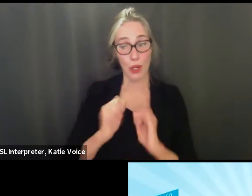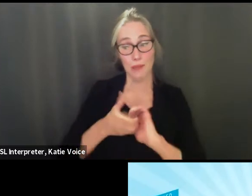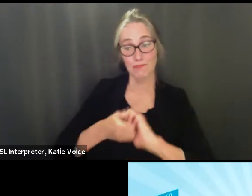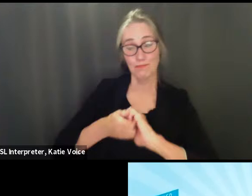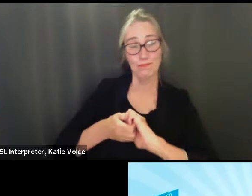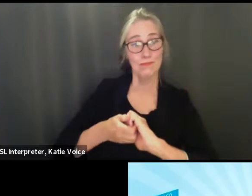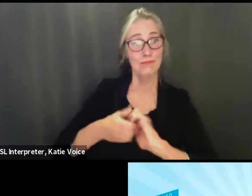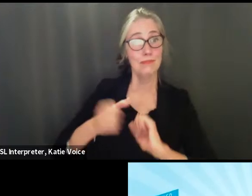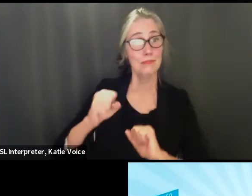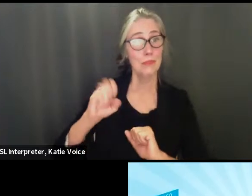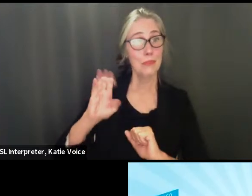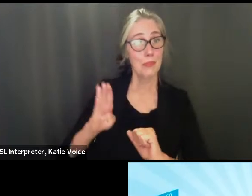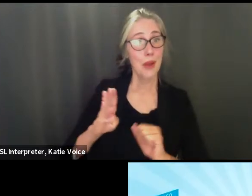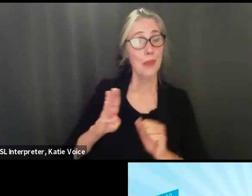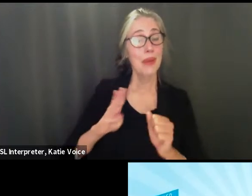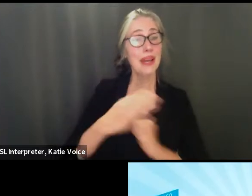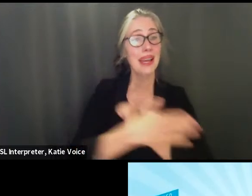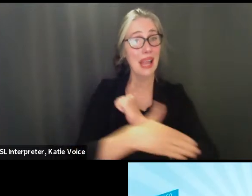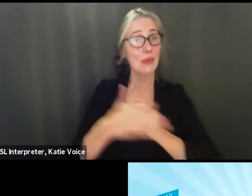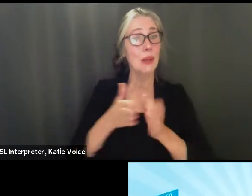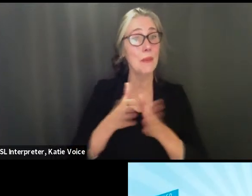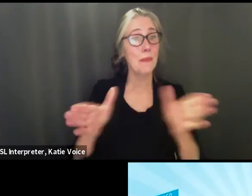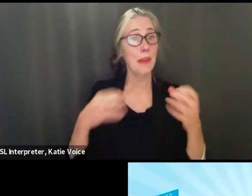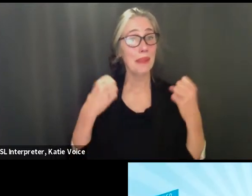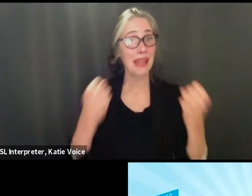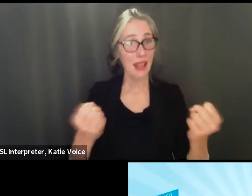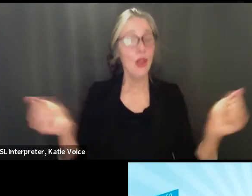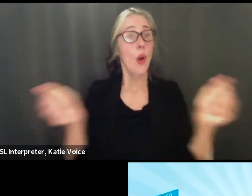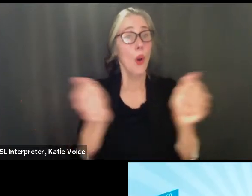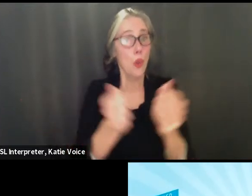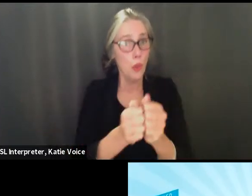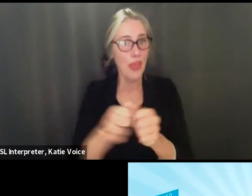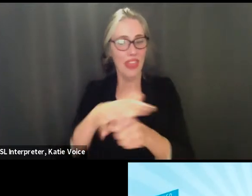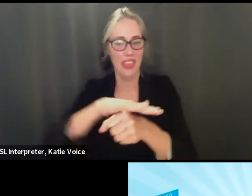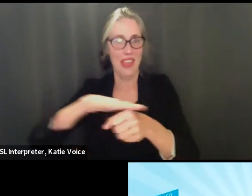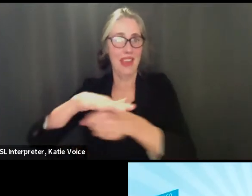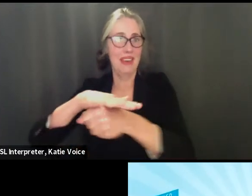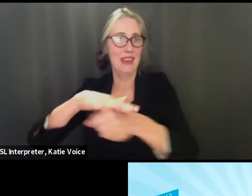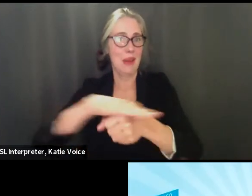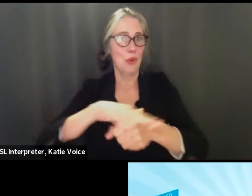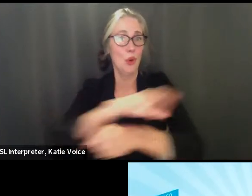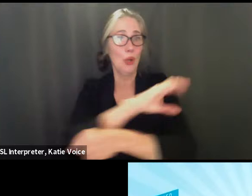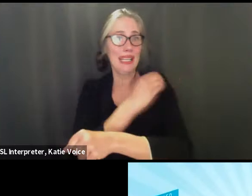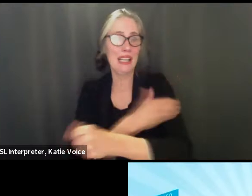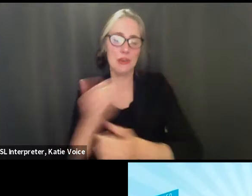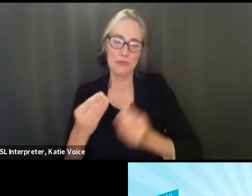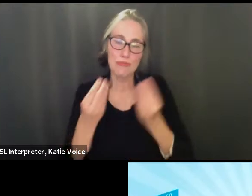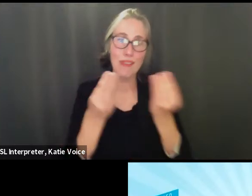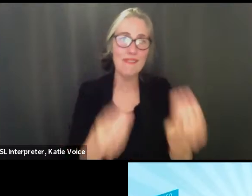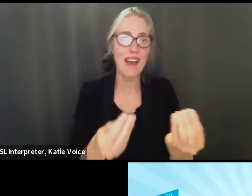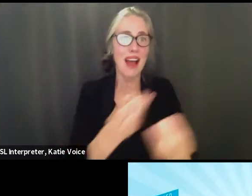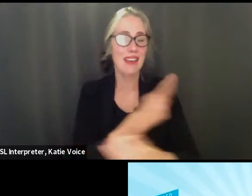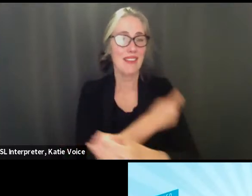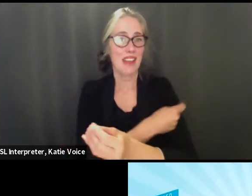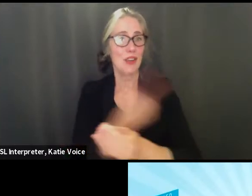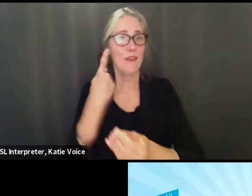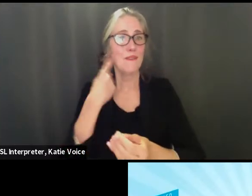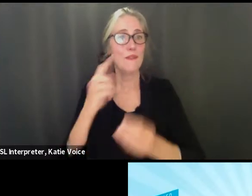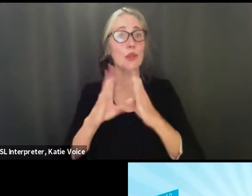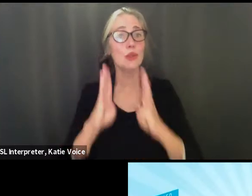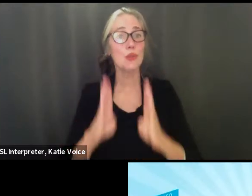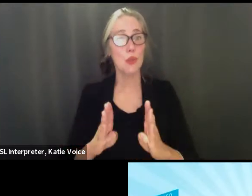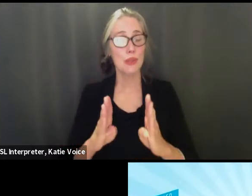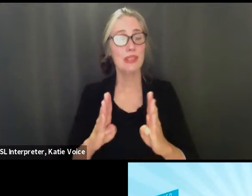Public Health and the neighborhood clinics to provide these vaccination clinics to our students and their families throughout the